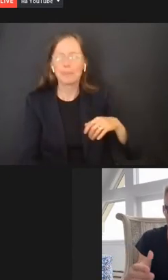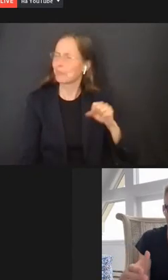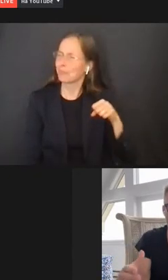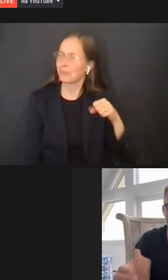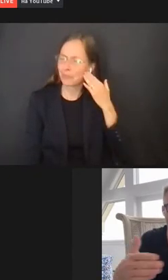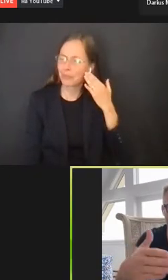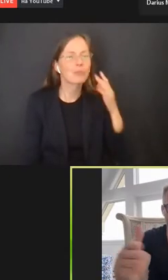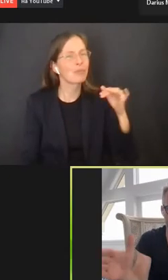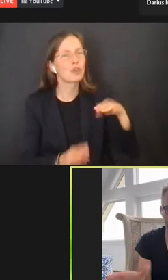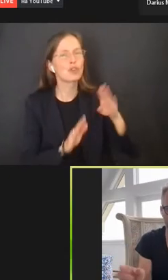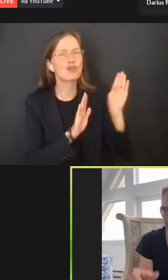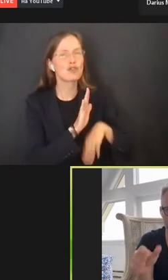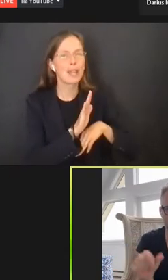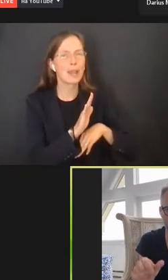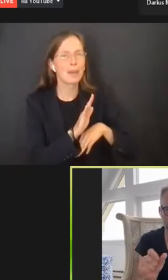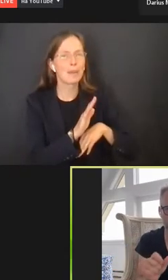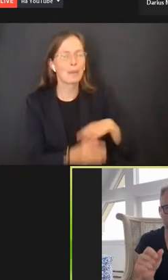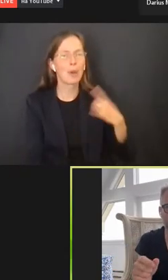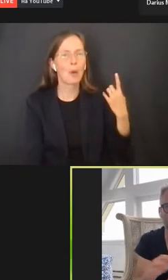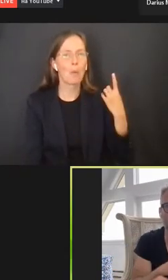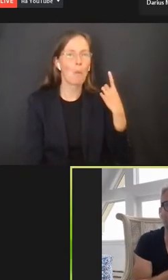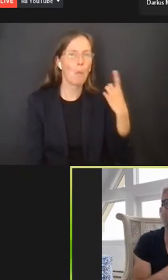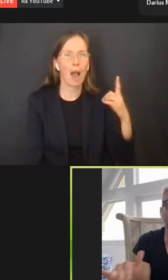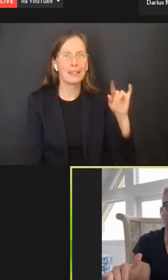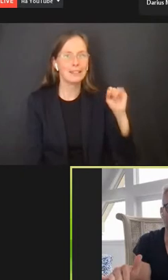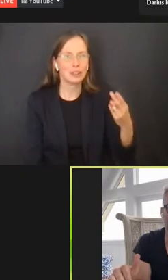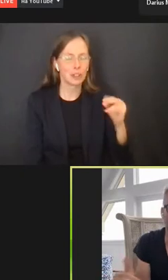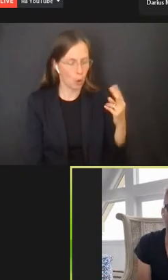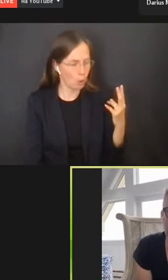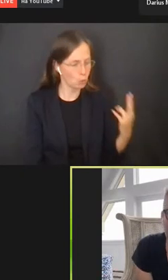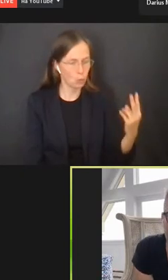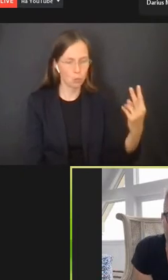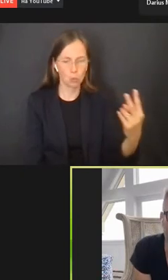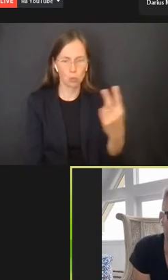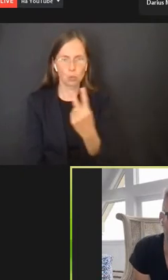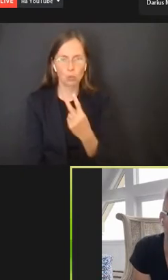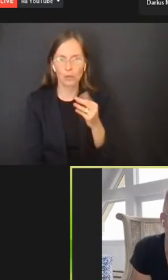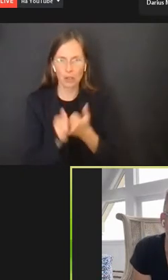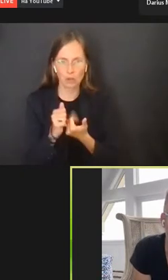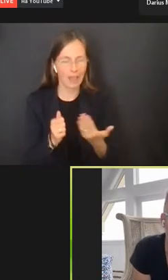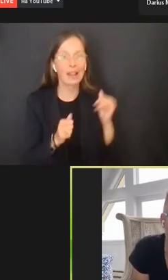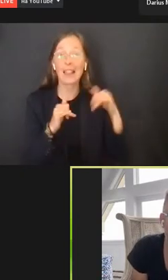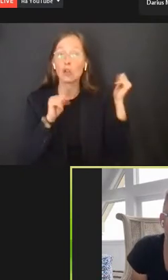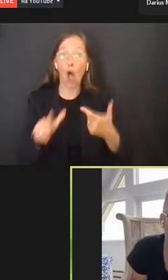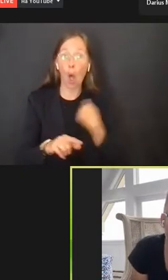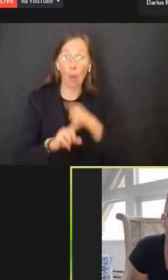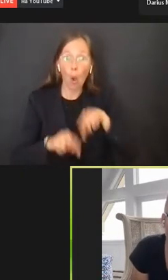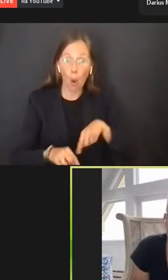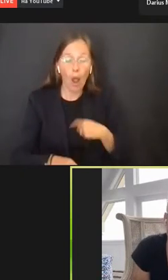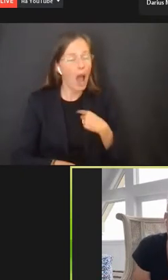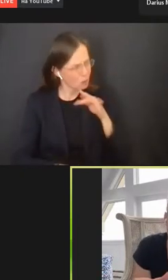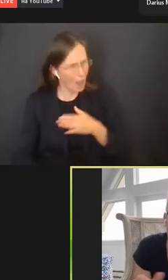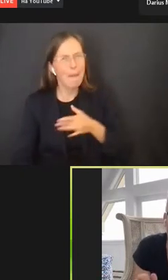cheap one dish thing that has two of each thing. And it was all we ordered. And I've since talked to my father about it. And he would